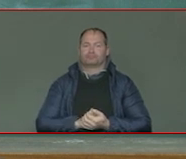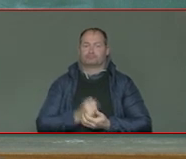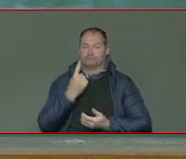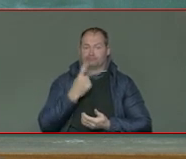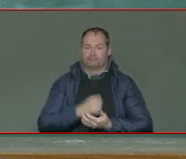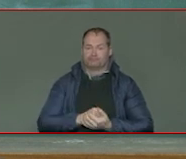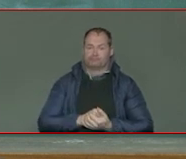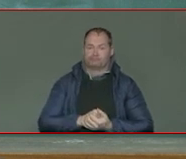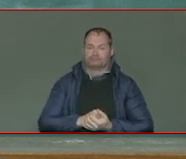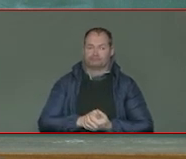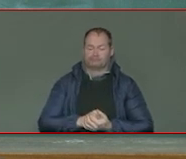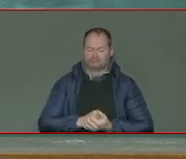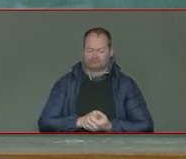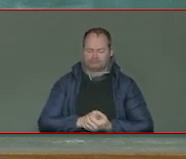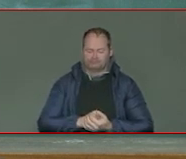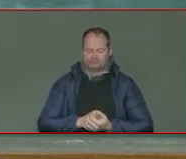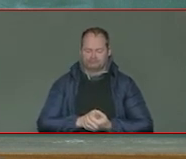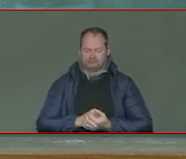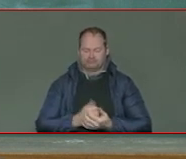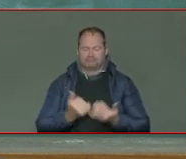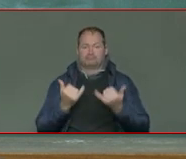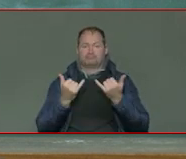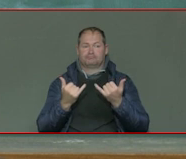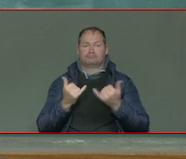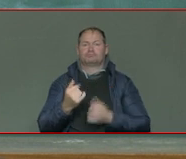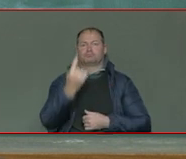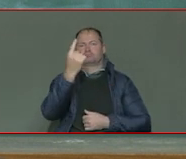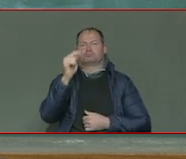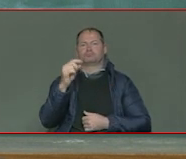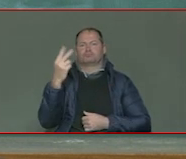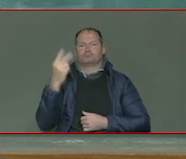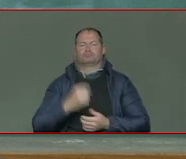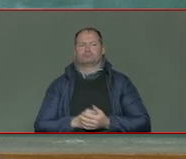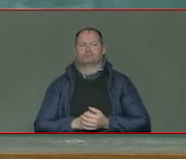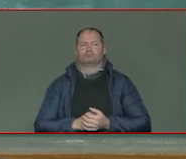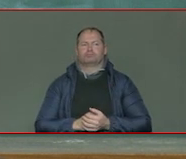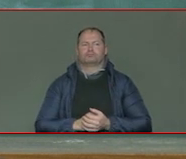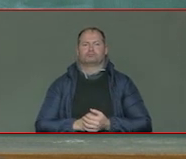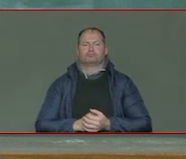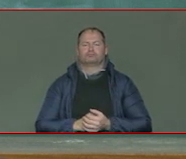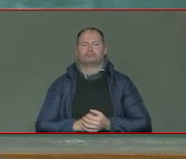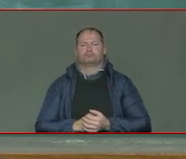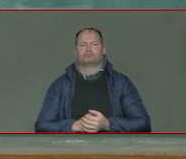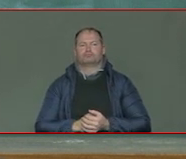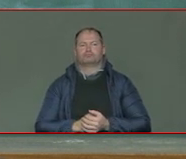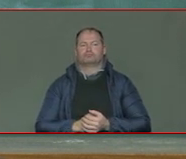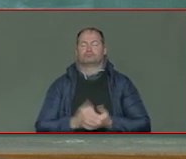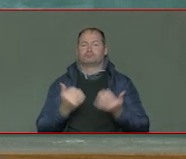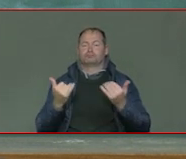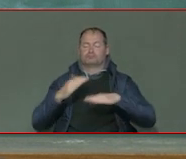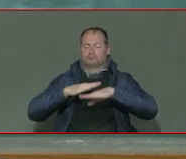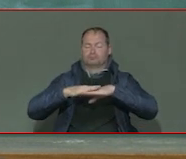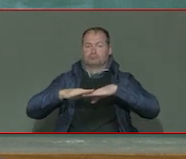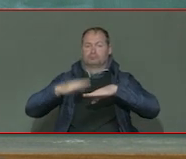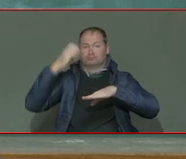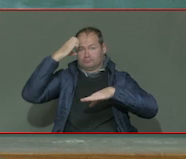me? So this here becomes 1 over 2, and x to the power of a base to an exponent,